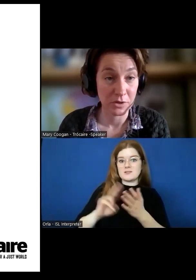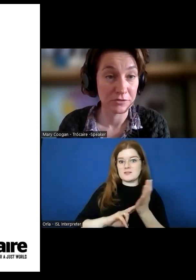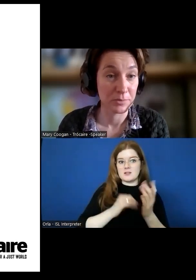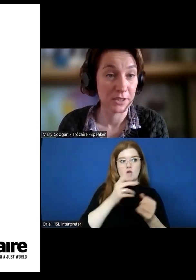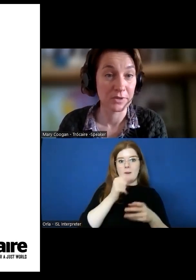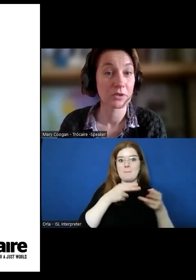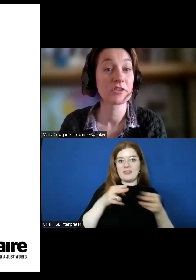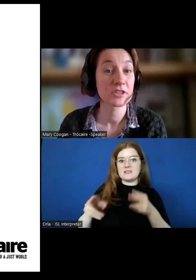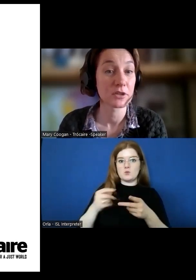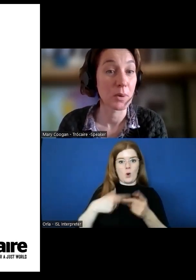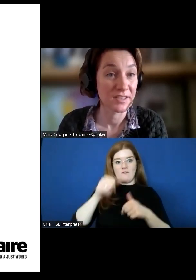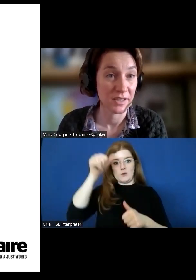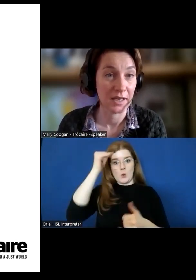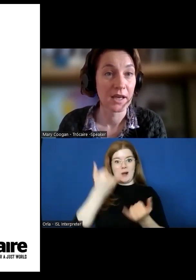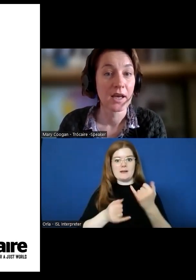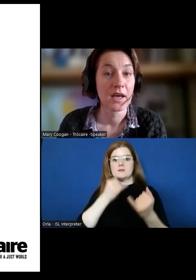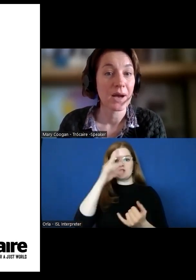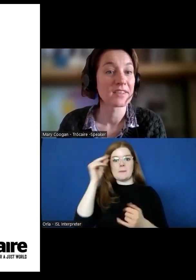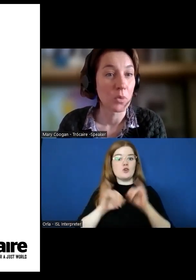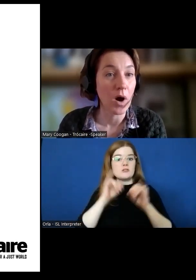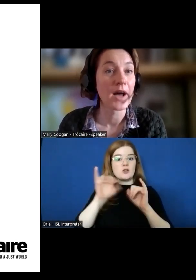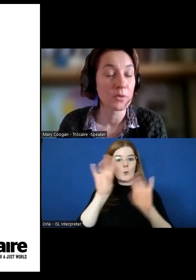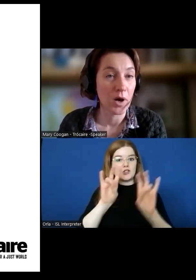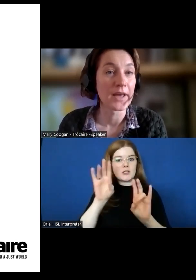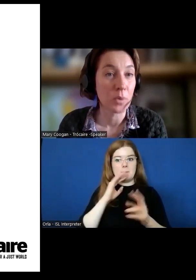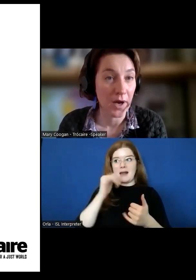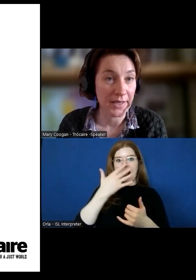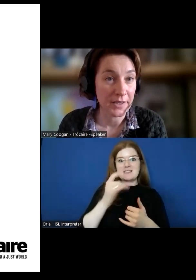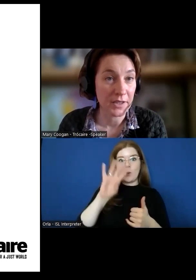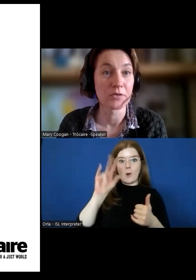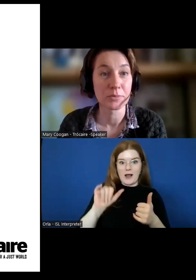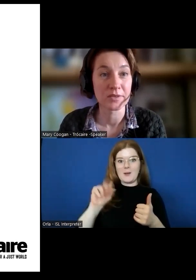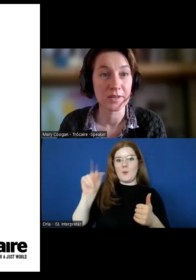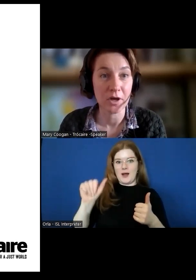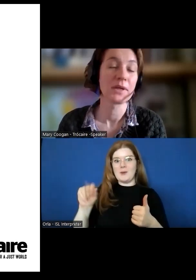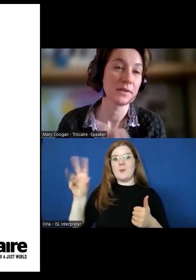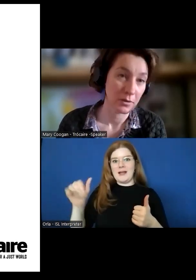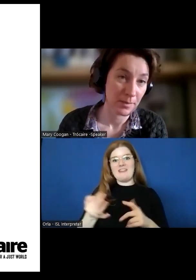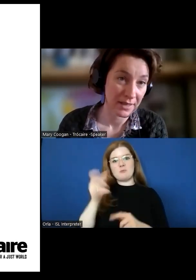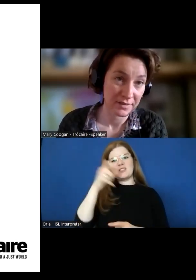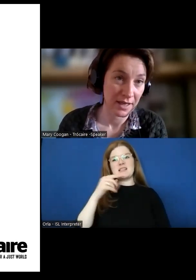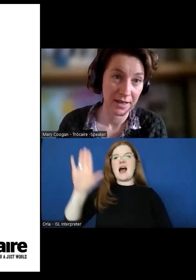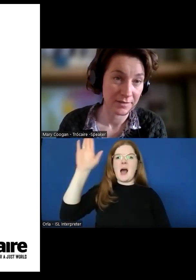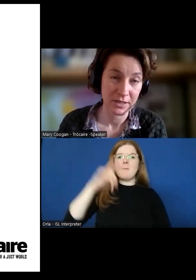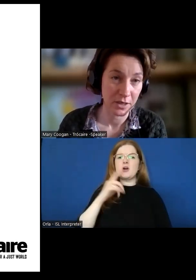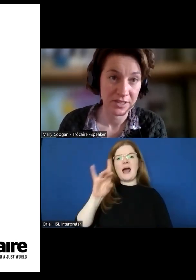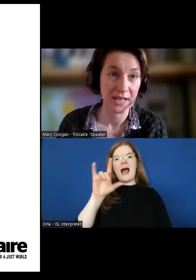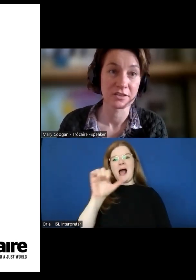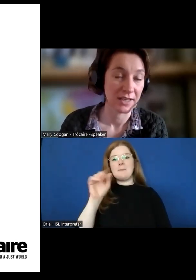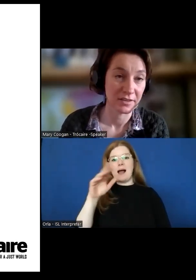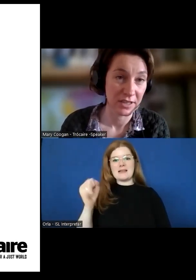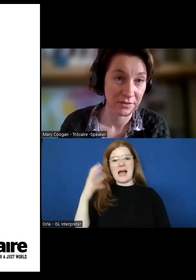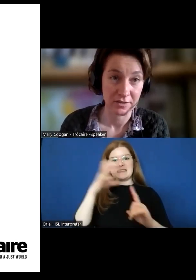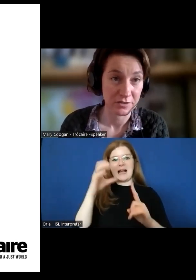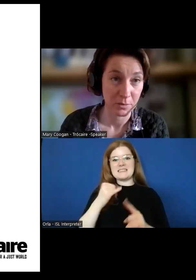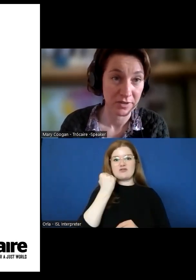methodologies that we're all familiar with. So critical questioning. So asking why? If somebody says, oh, well, Hamas, attacked